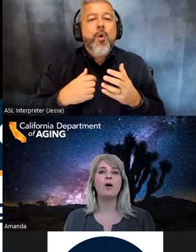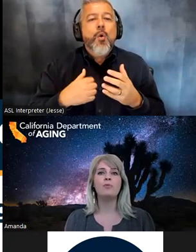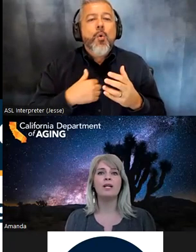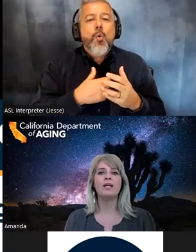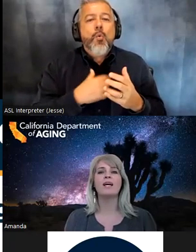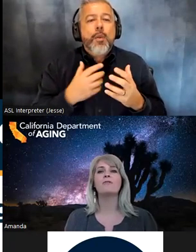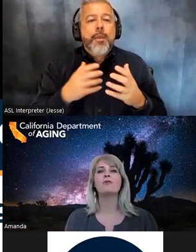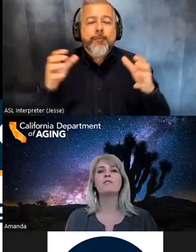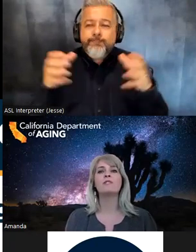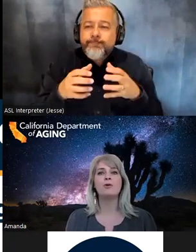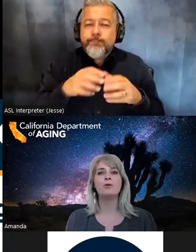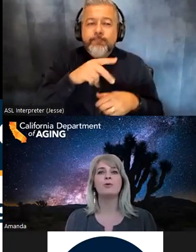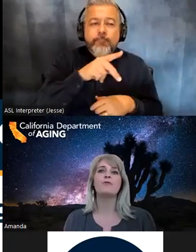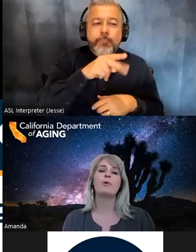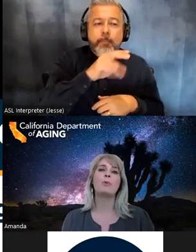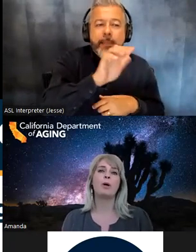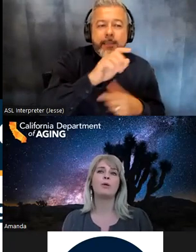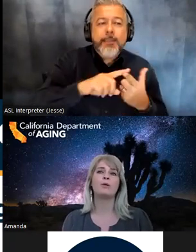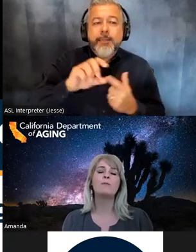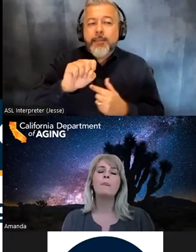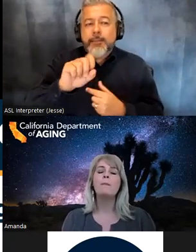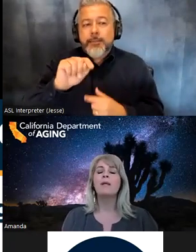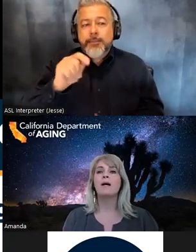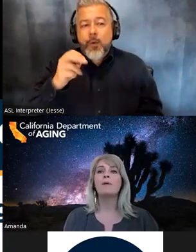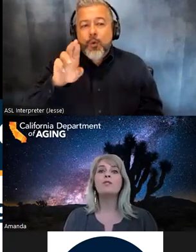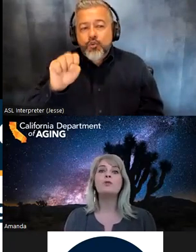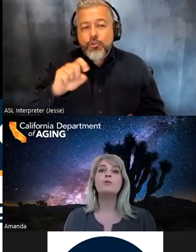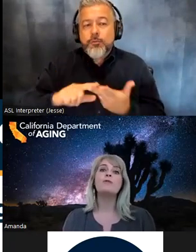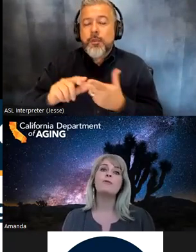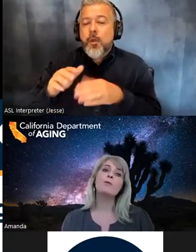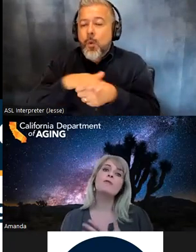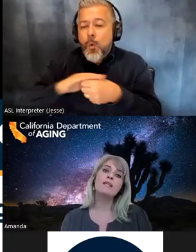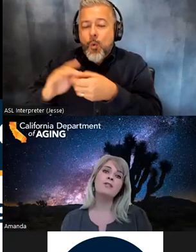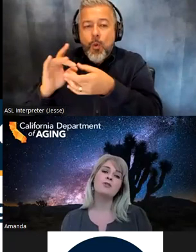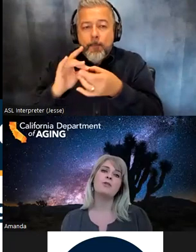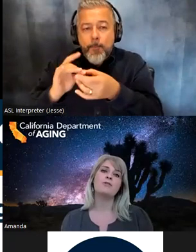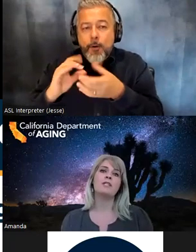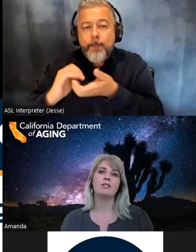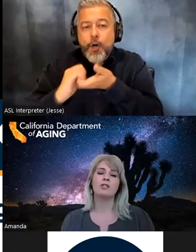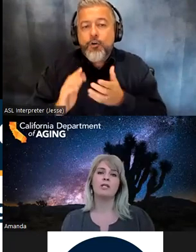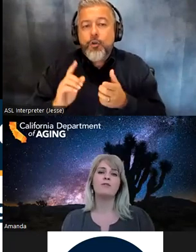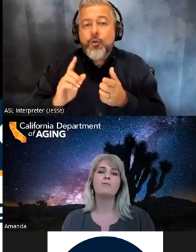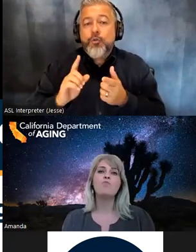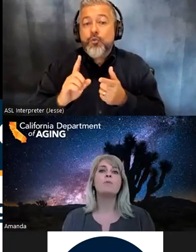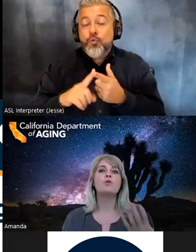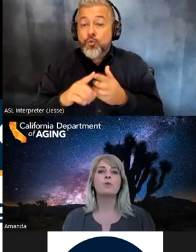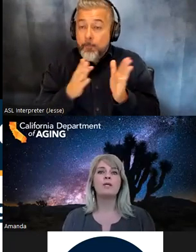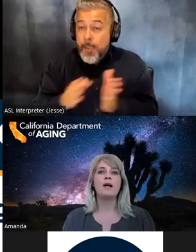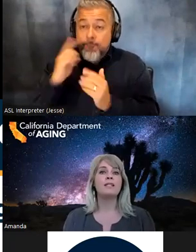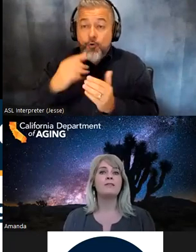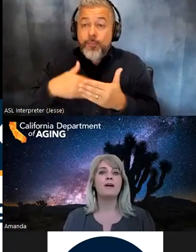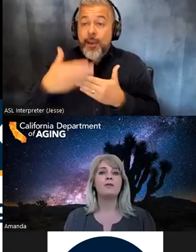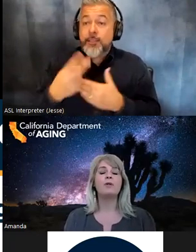the public and from stakeholders and from our partners to inform the next 2 years' initiatives. So